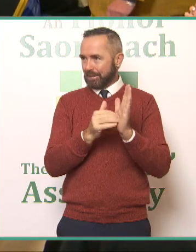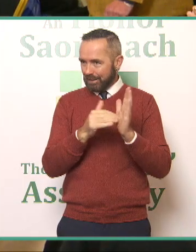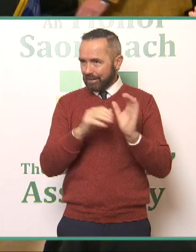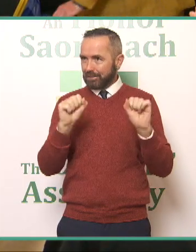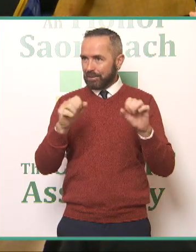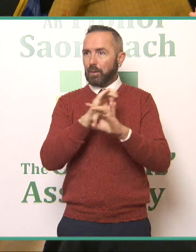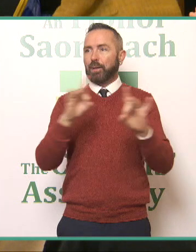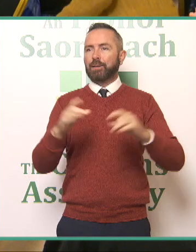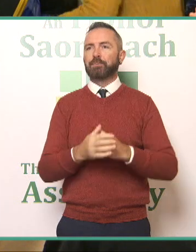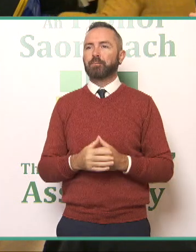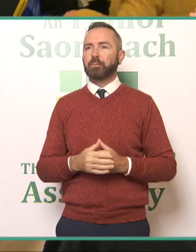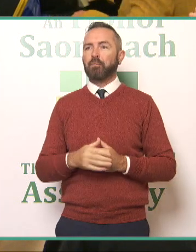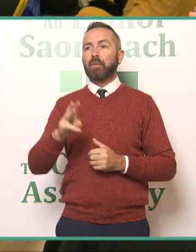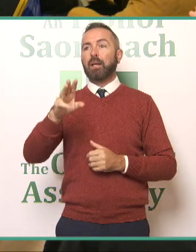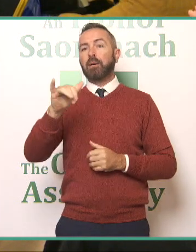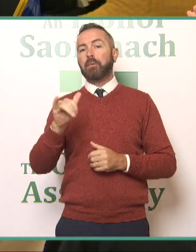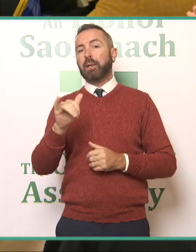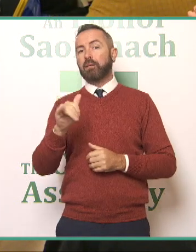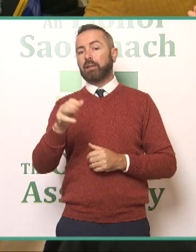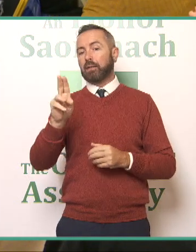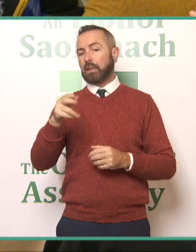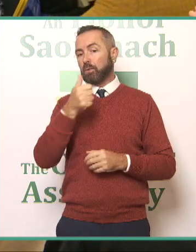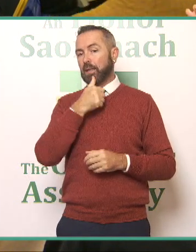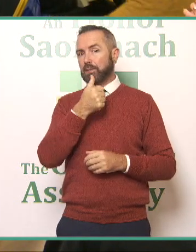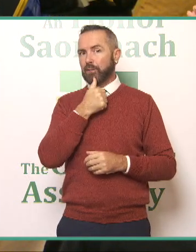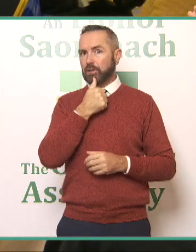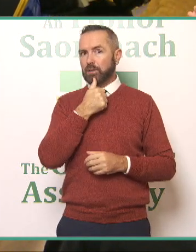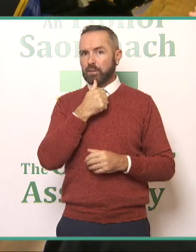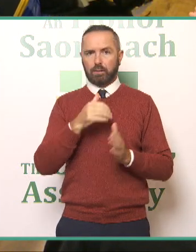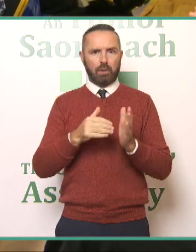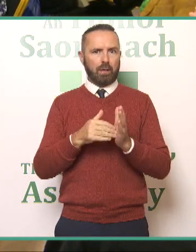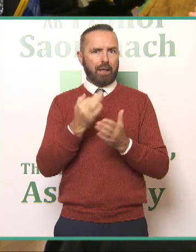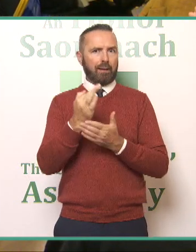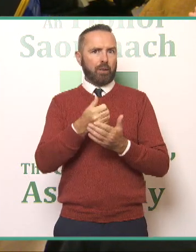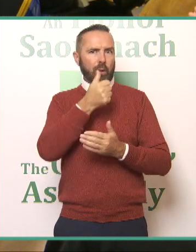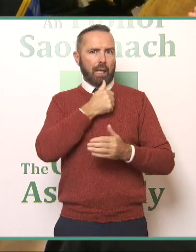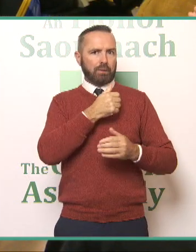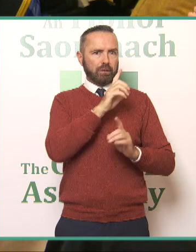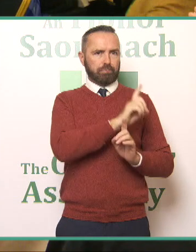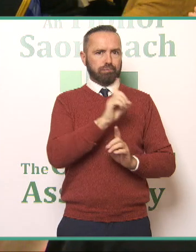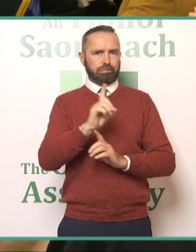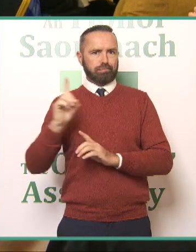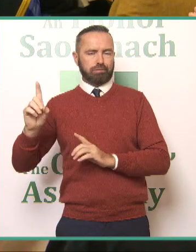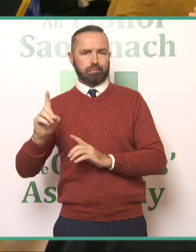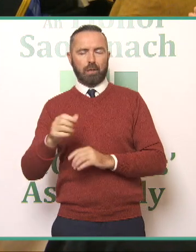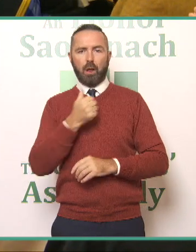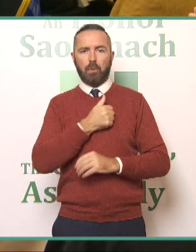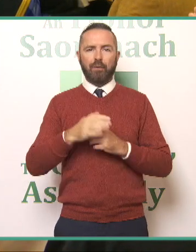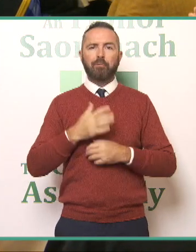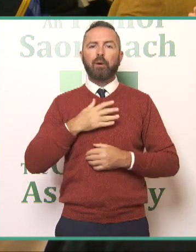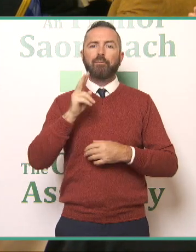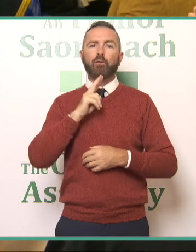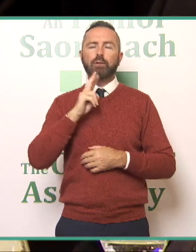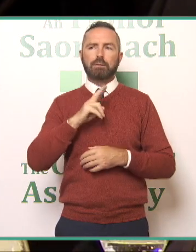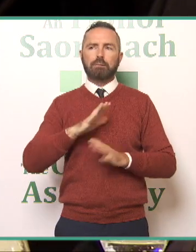David. Mary, you can take it first. I imagine there might be a few answers to this one. I think indeed there might be, and apologies for the voice firstly. I